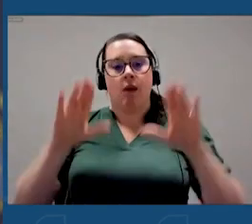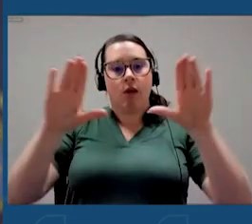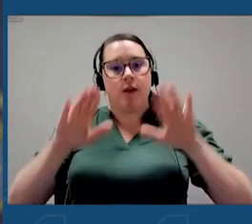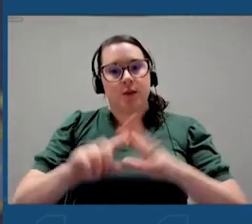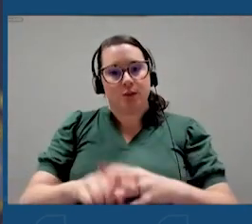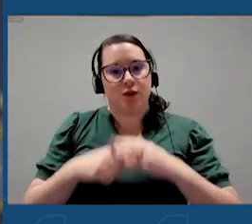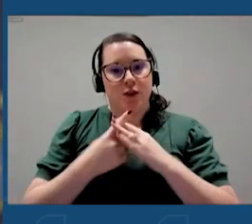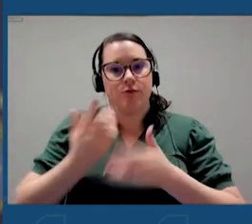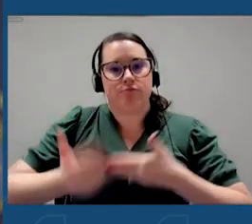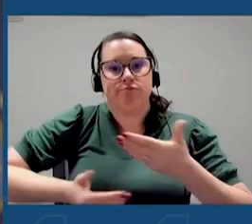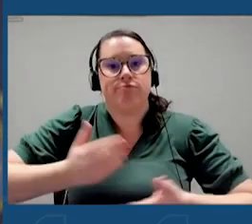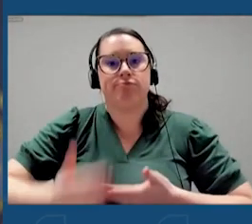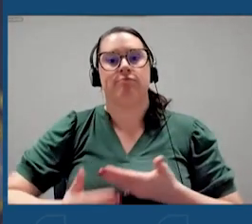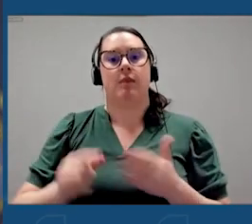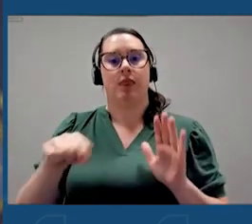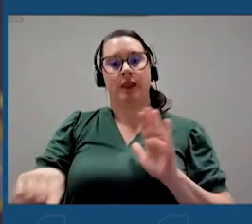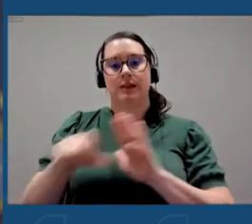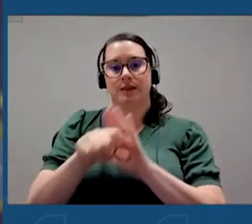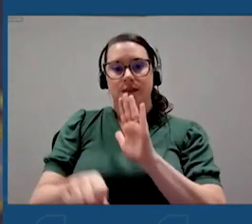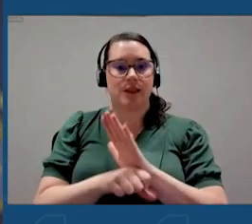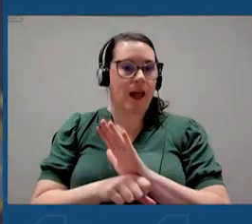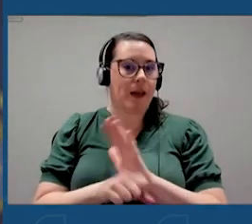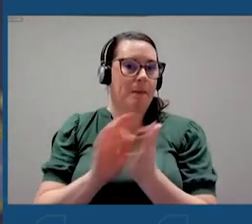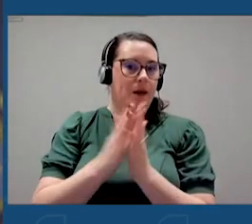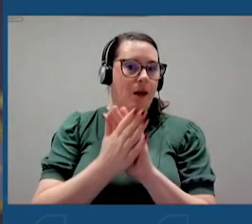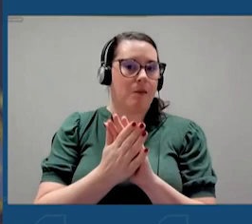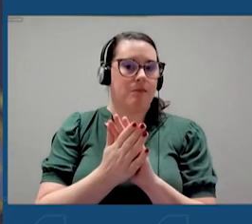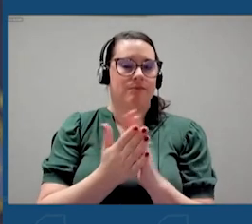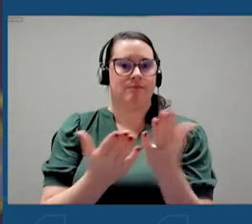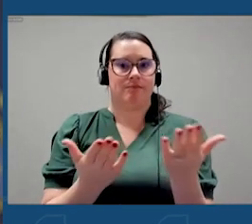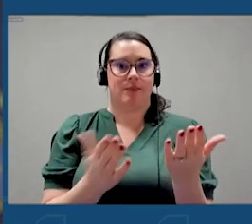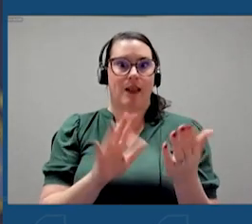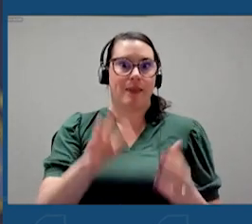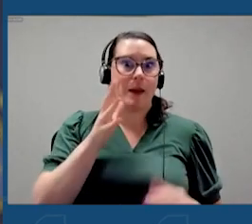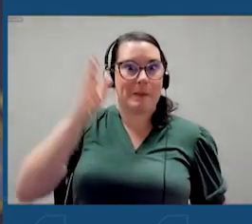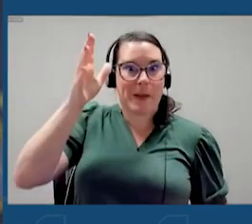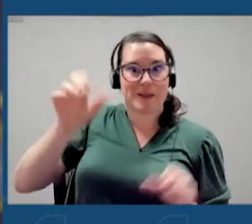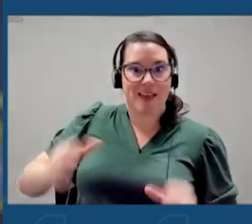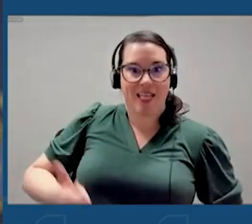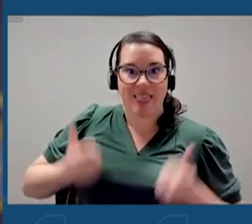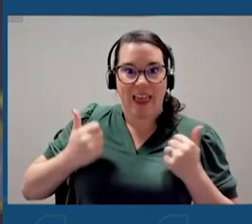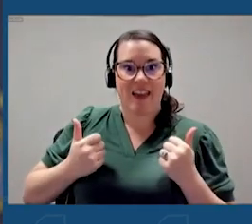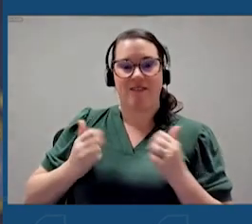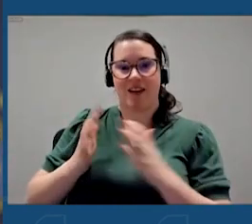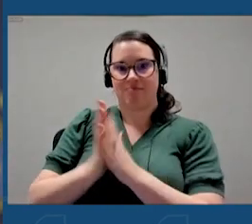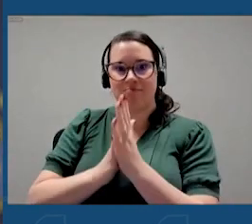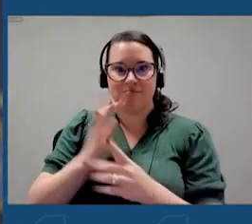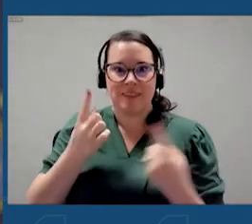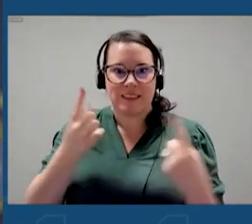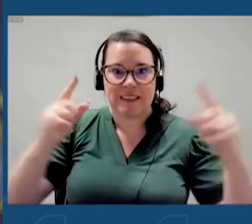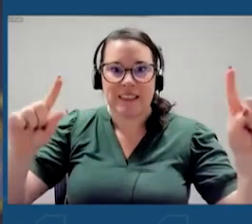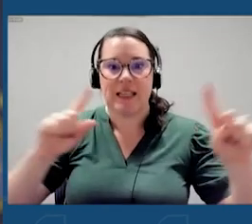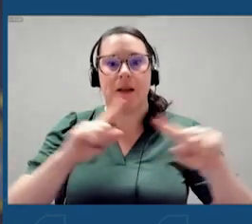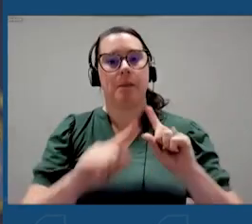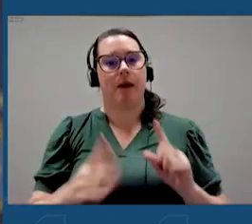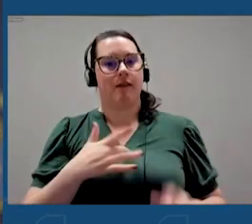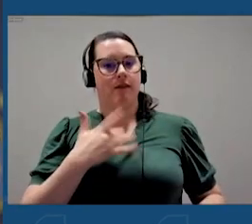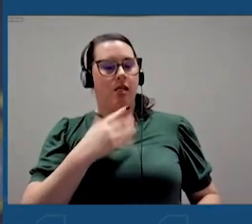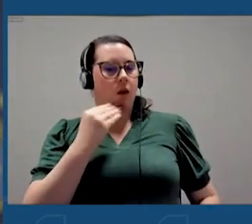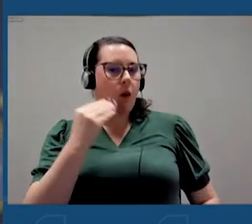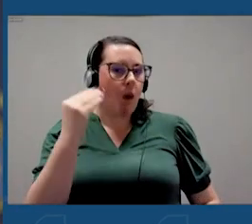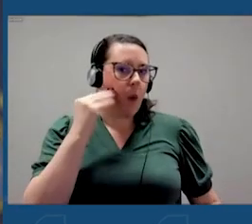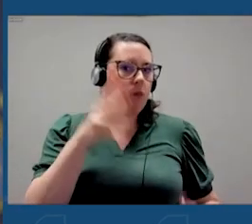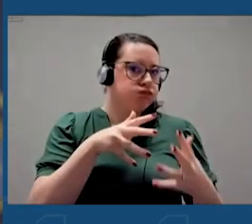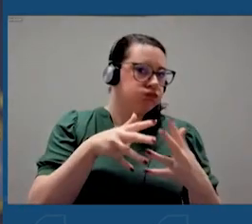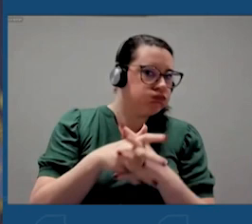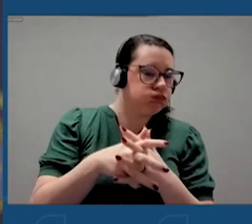Making this place a place not only their parents can live and thrive, but there'll be a home and a job and an education